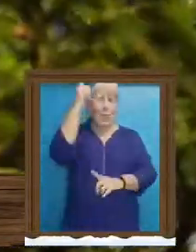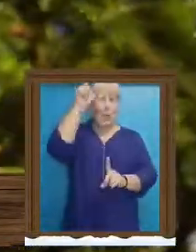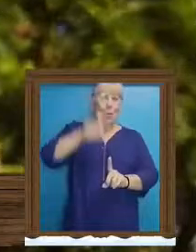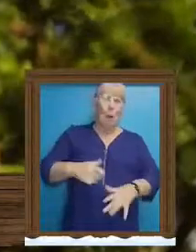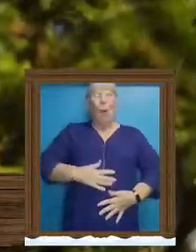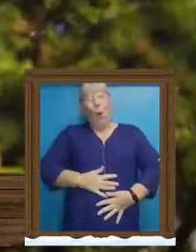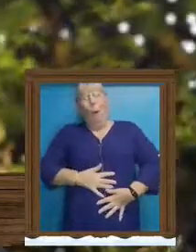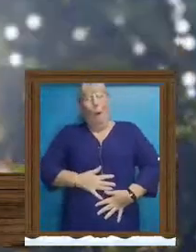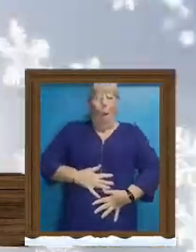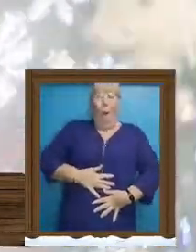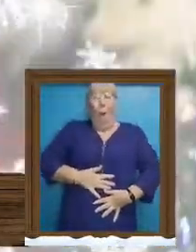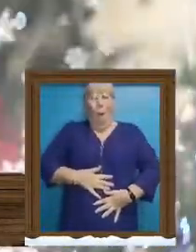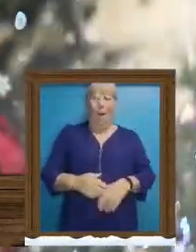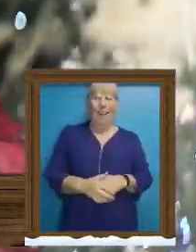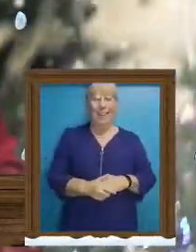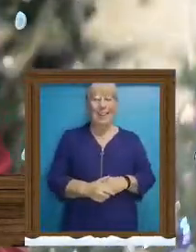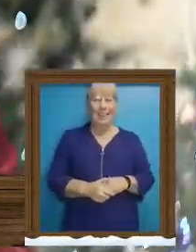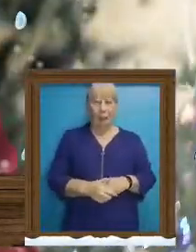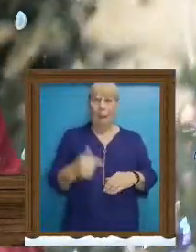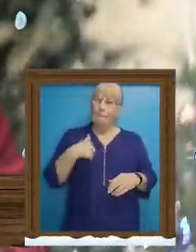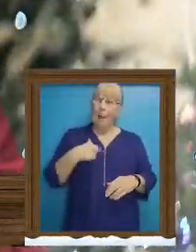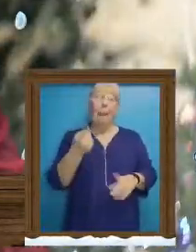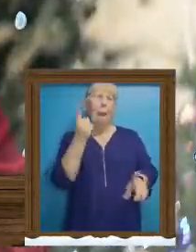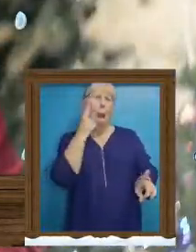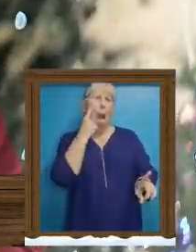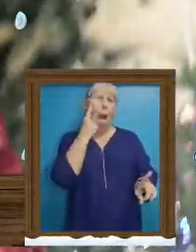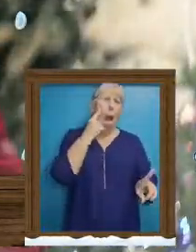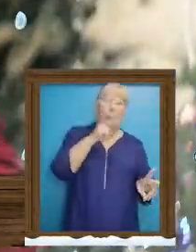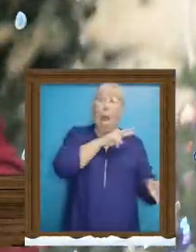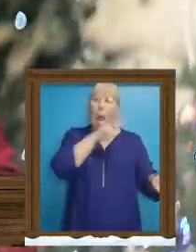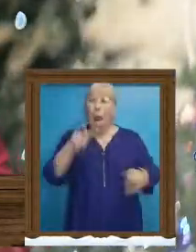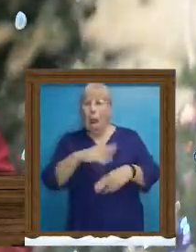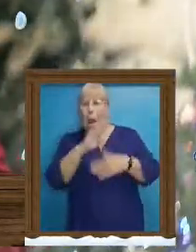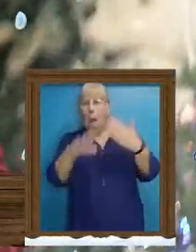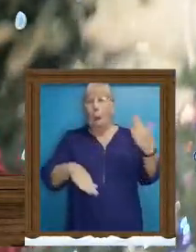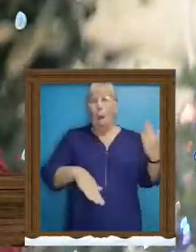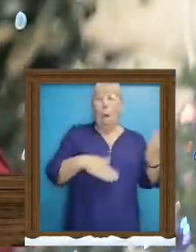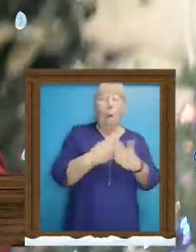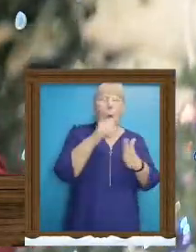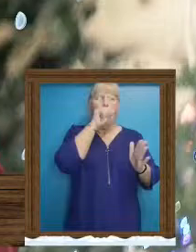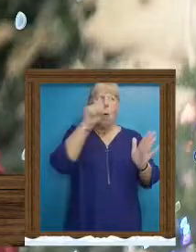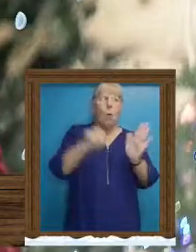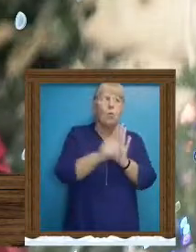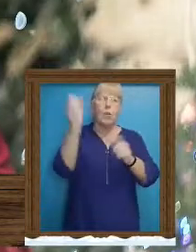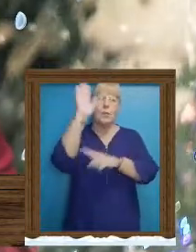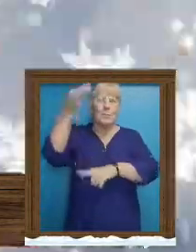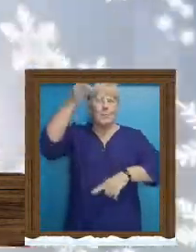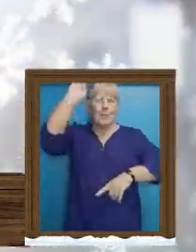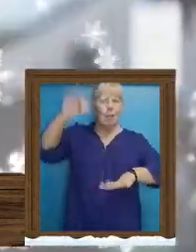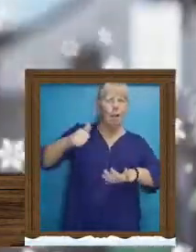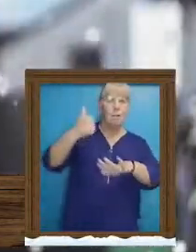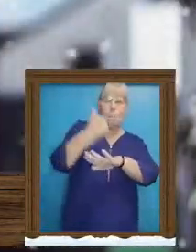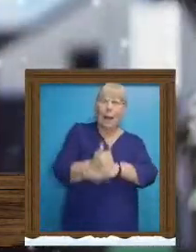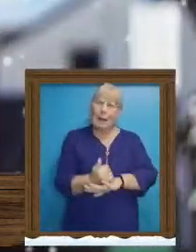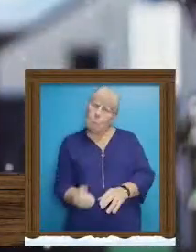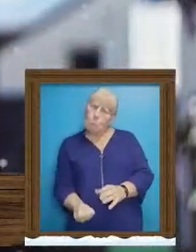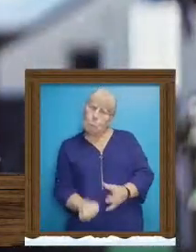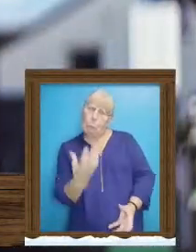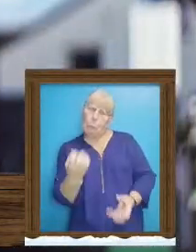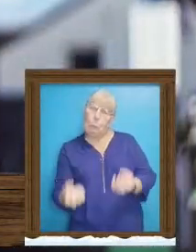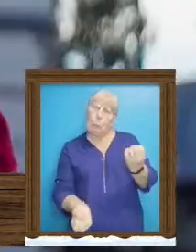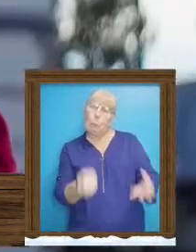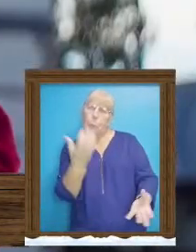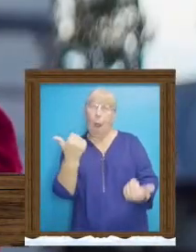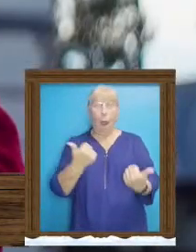Pole! I've been keeping an eye every year to see how the Christmas trees the council planted are growing. And I must